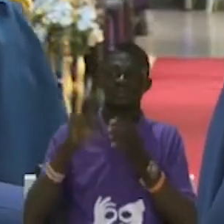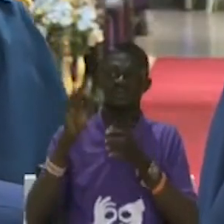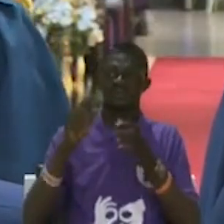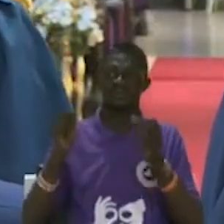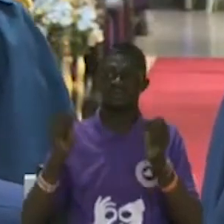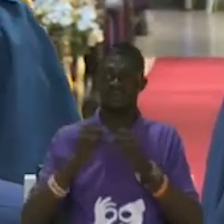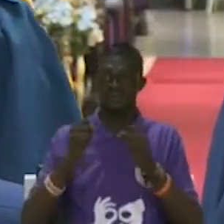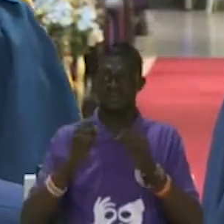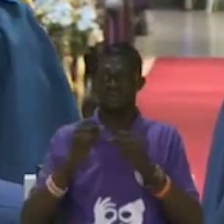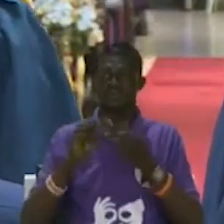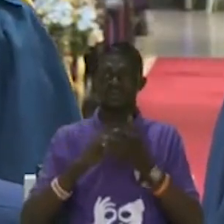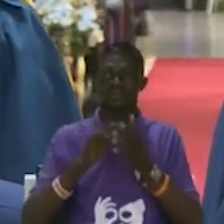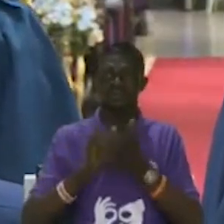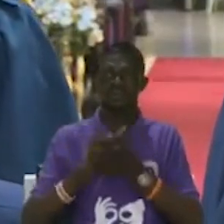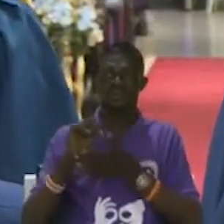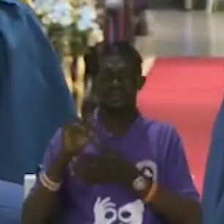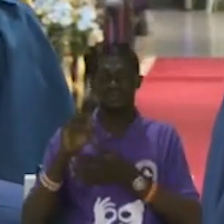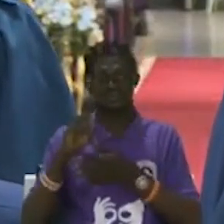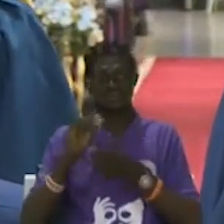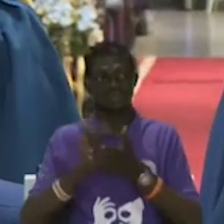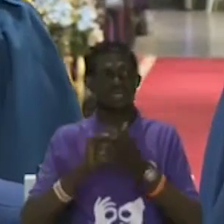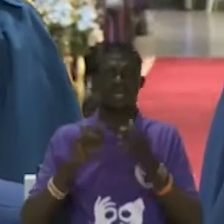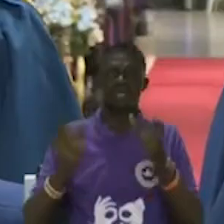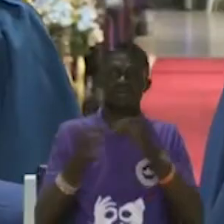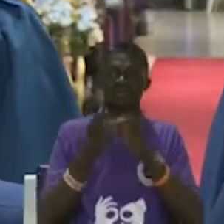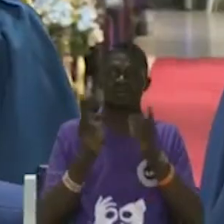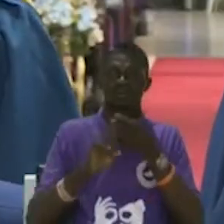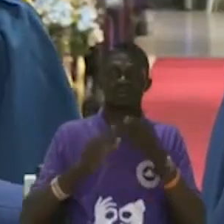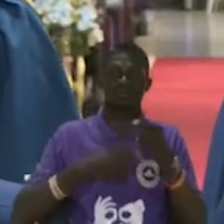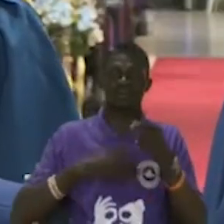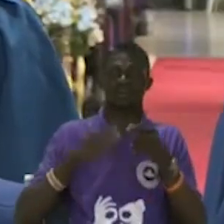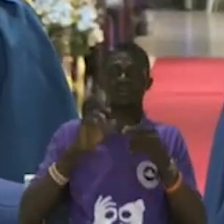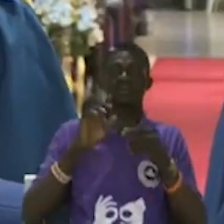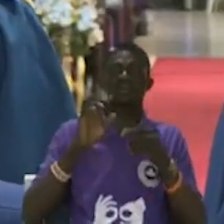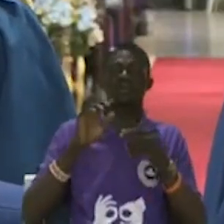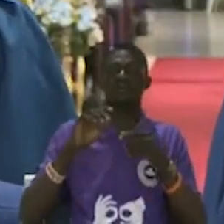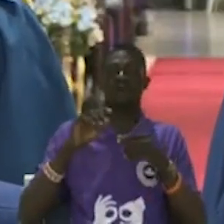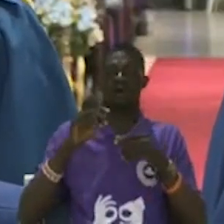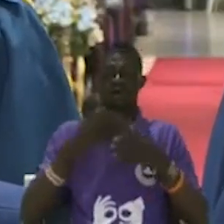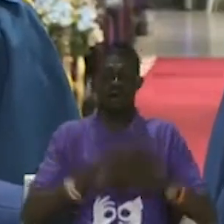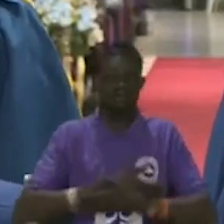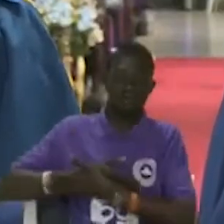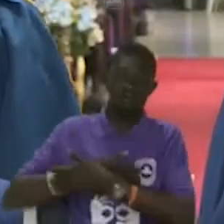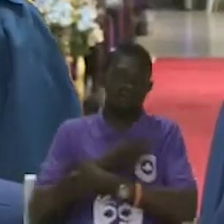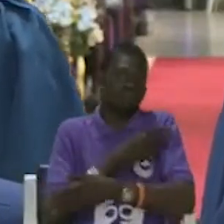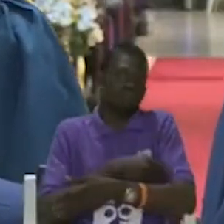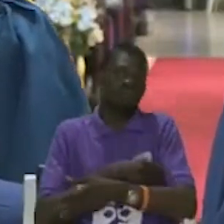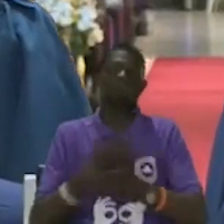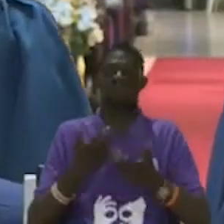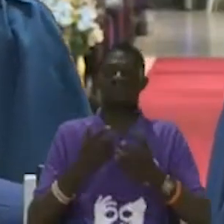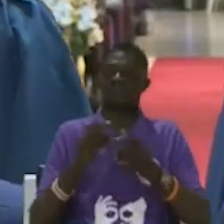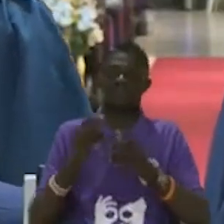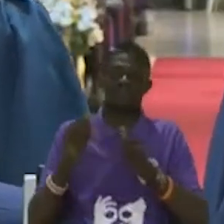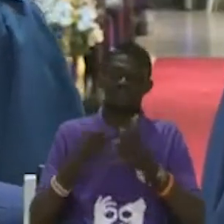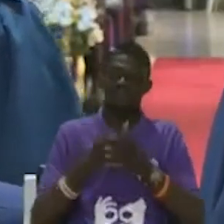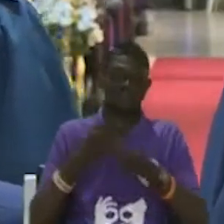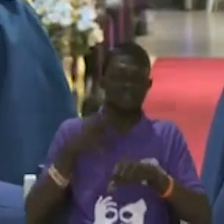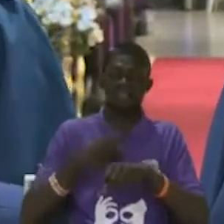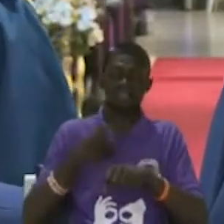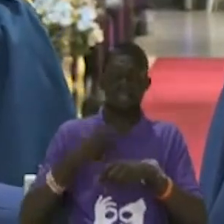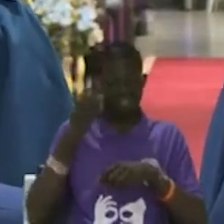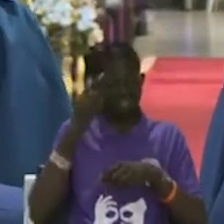pelvis, meaning the tumor has attached itself to my uterus, my bladder, and some other organs, and it was life-threatening